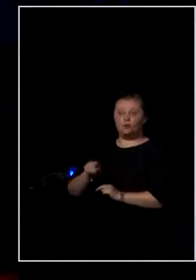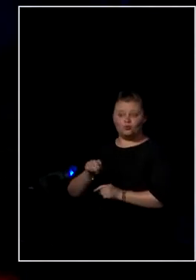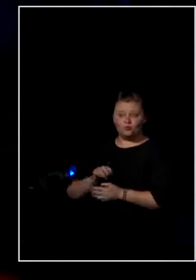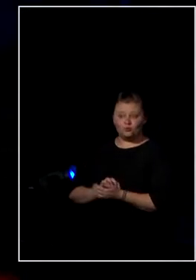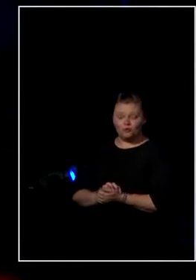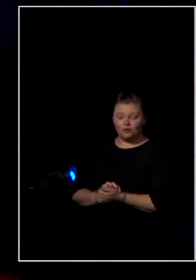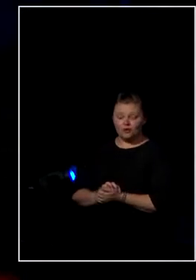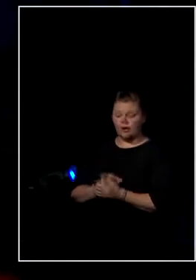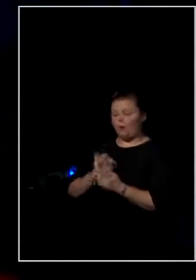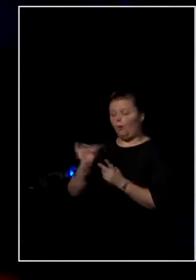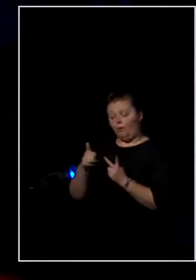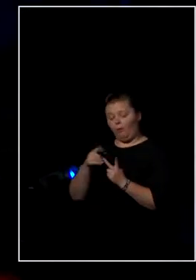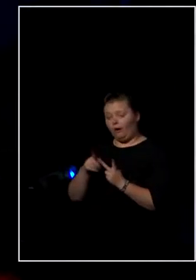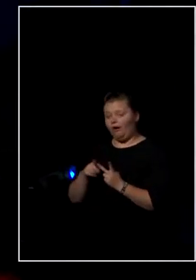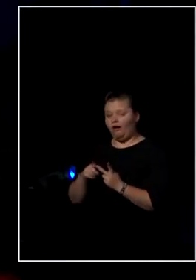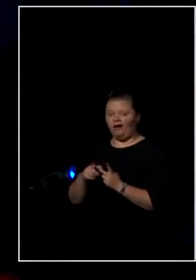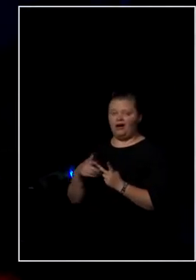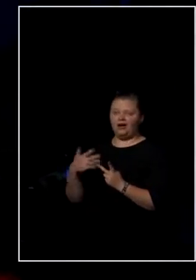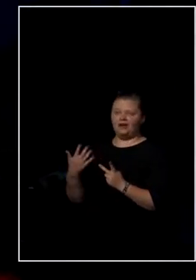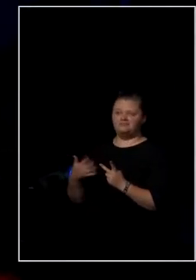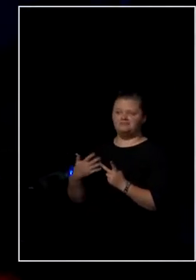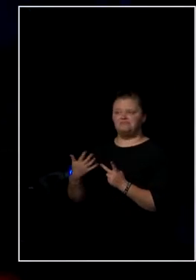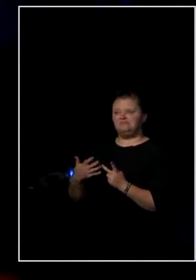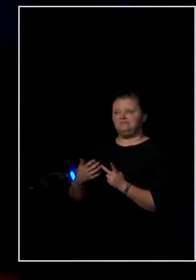going to...